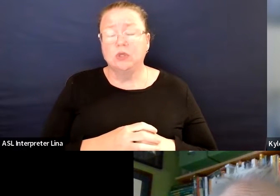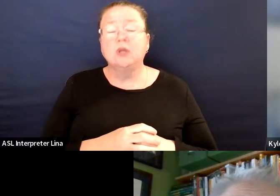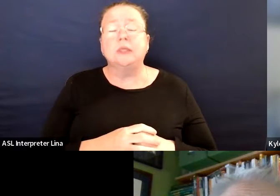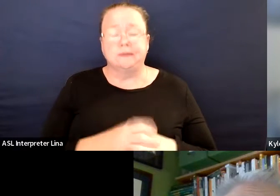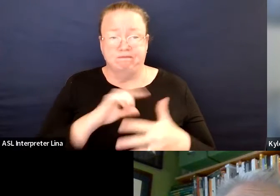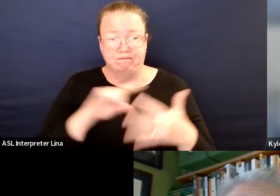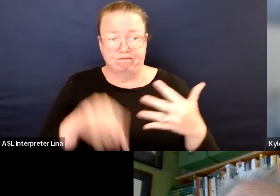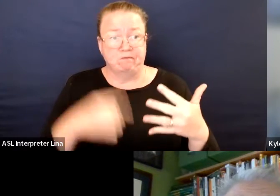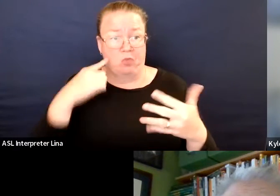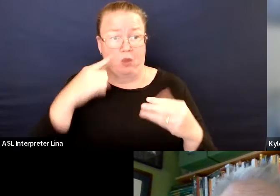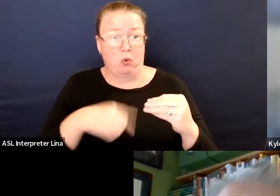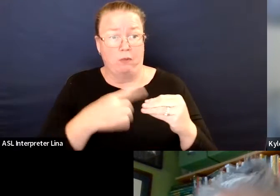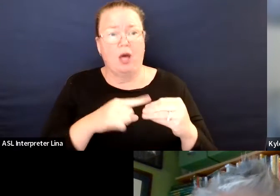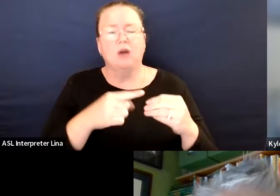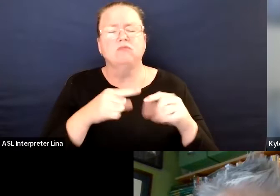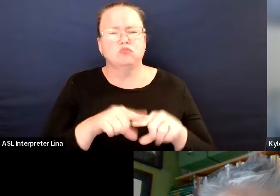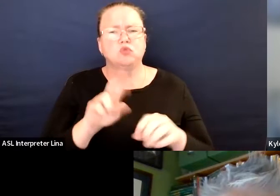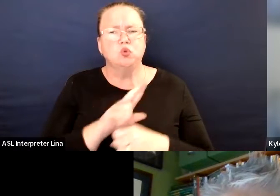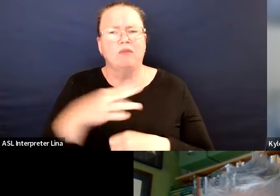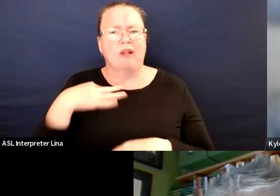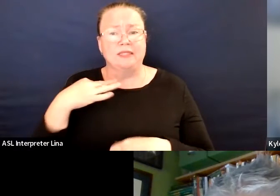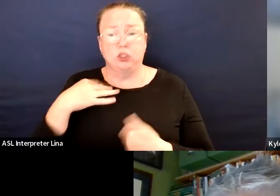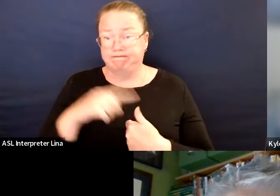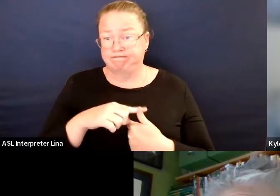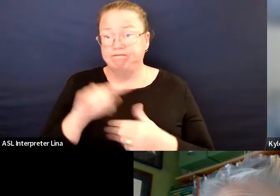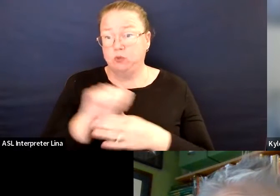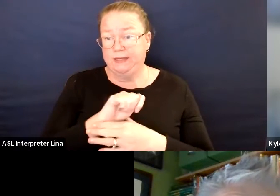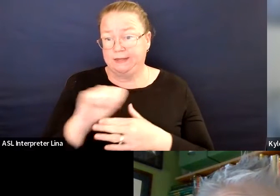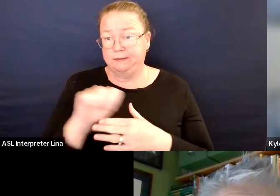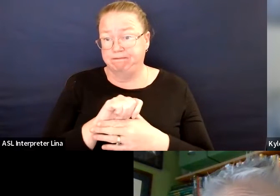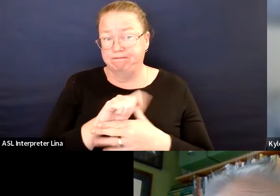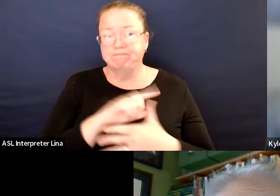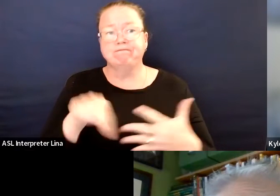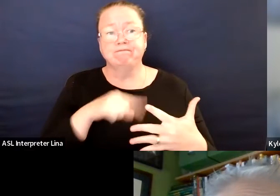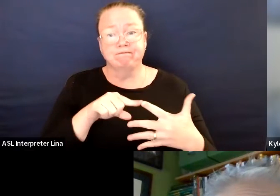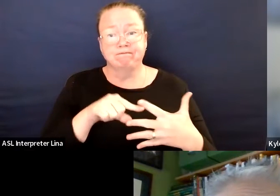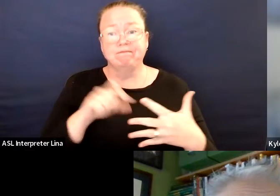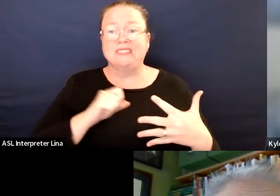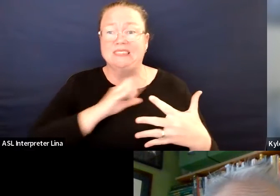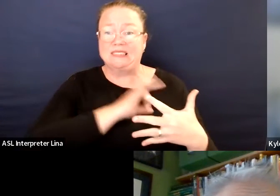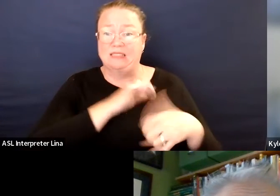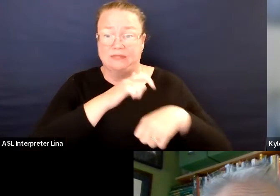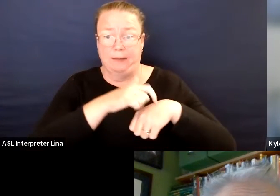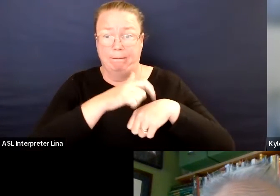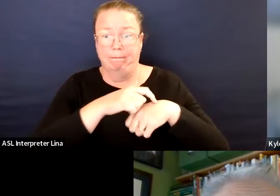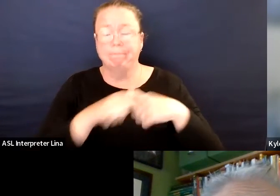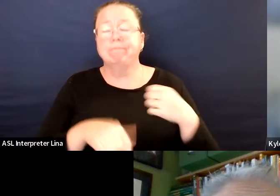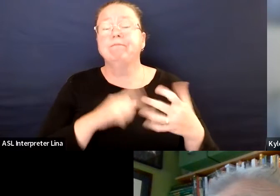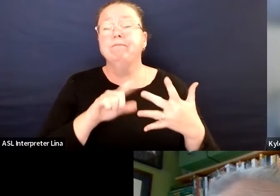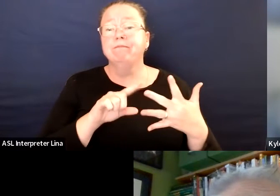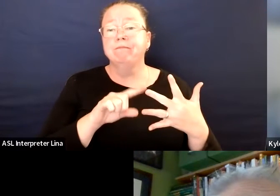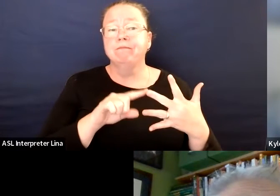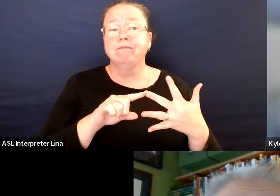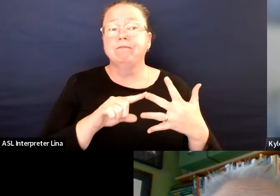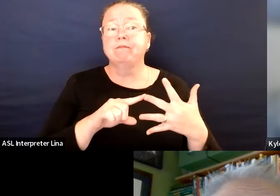5 things to think about when using volunteers. 1, training. 2, staff time.